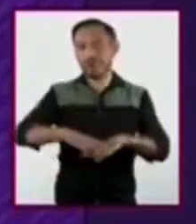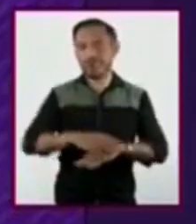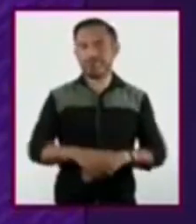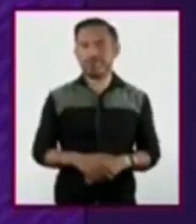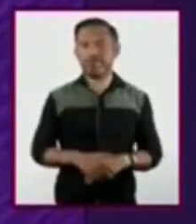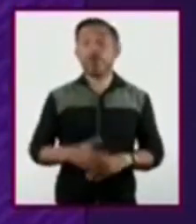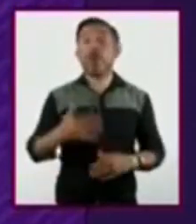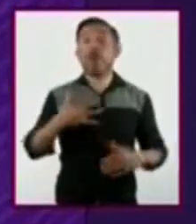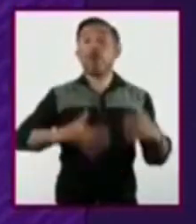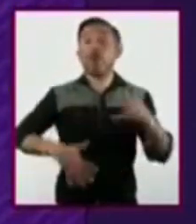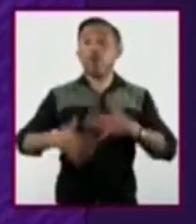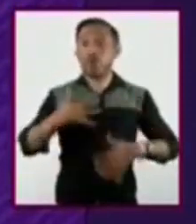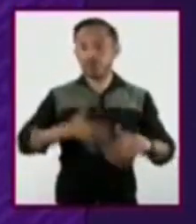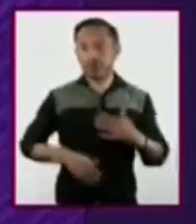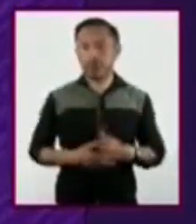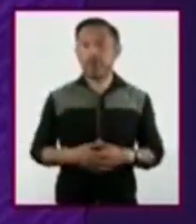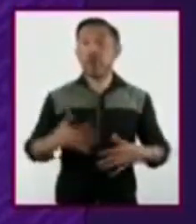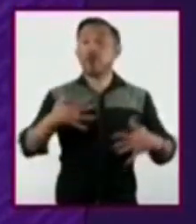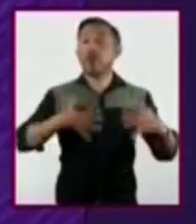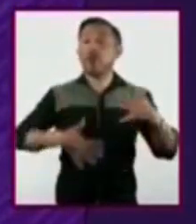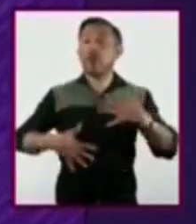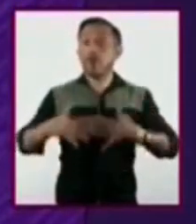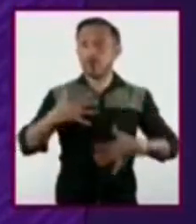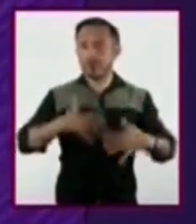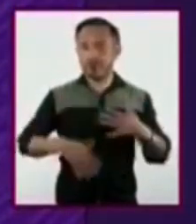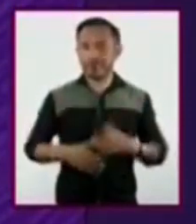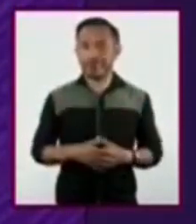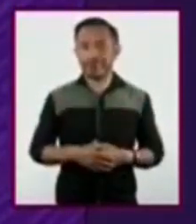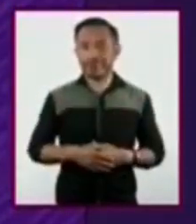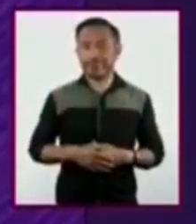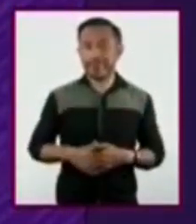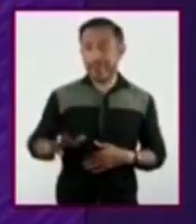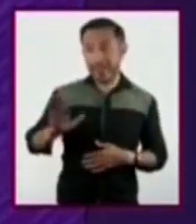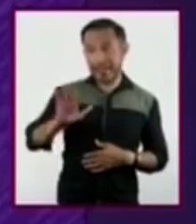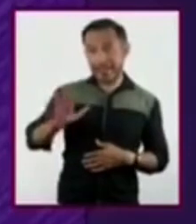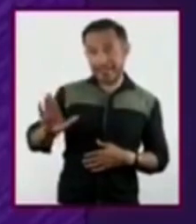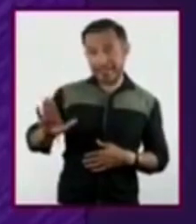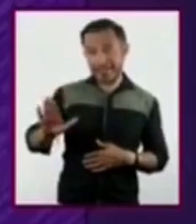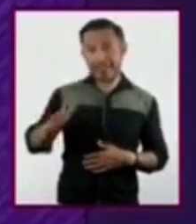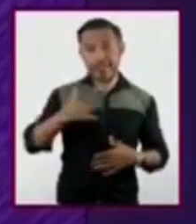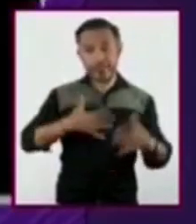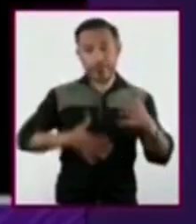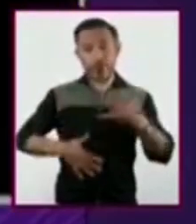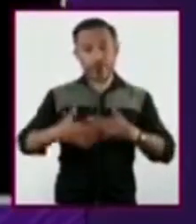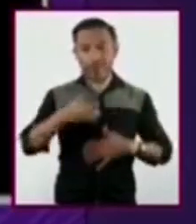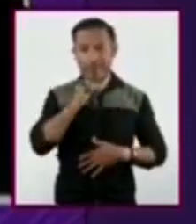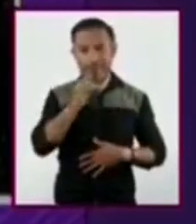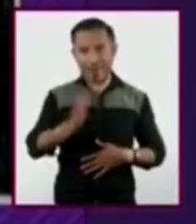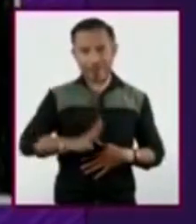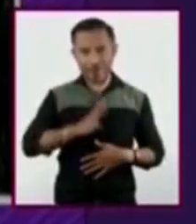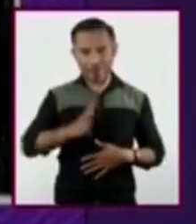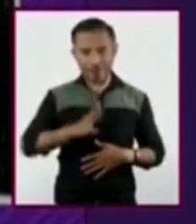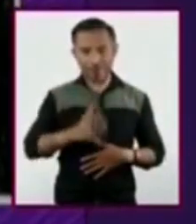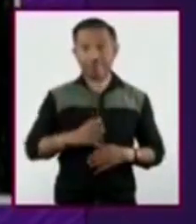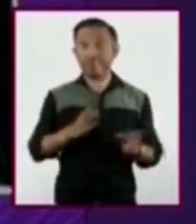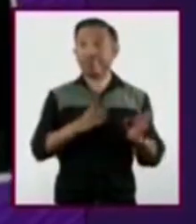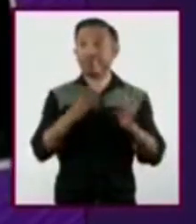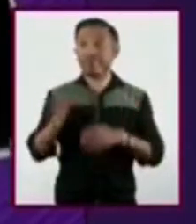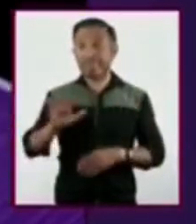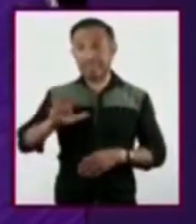Clothes, clothes. His clothes are informal. His clothes are